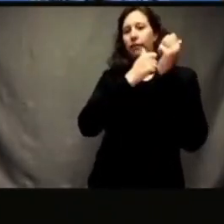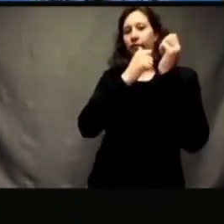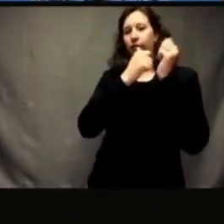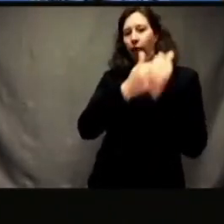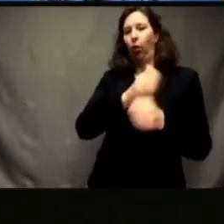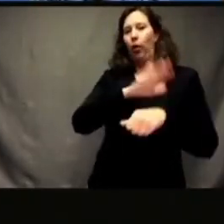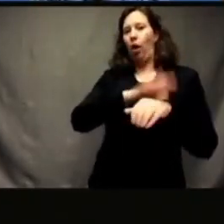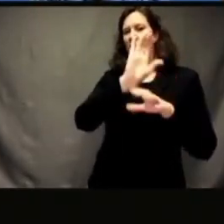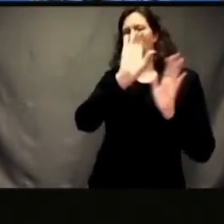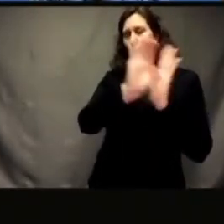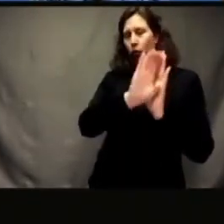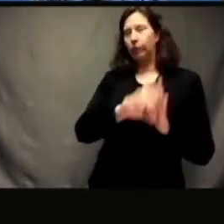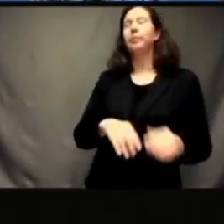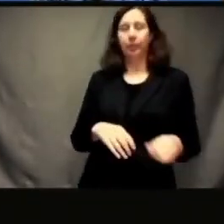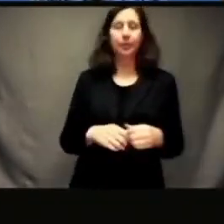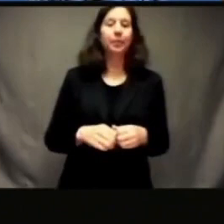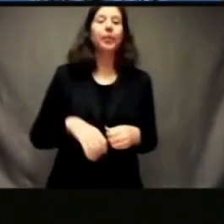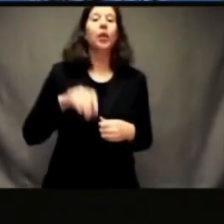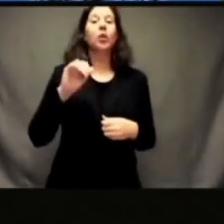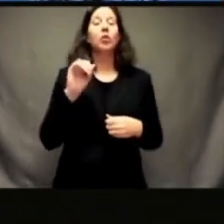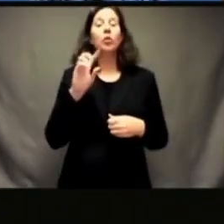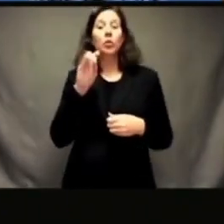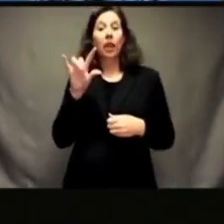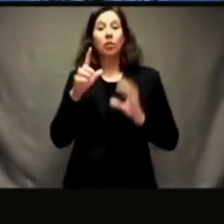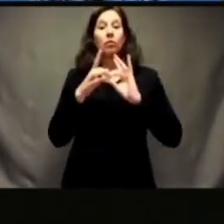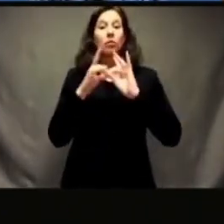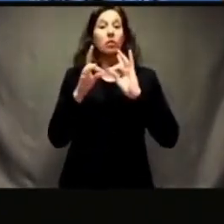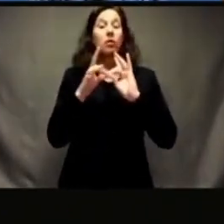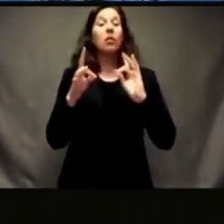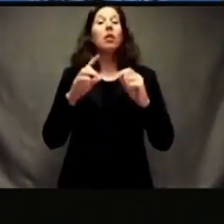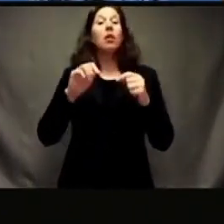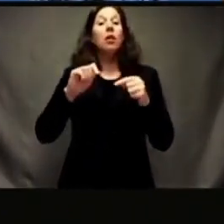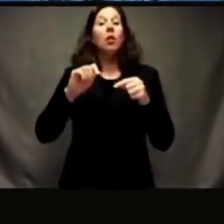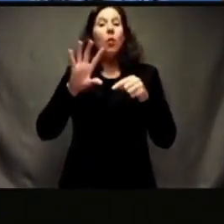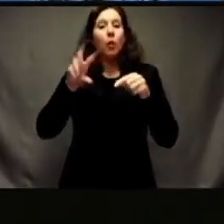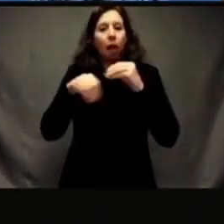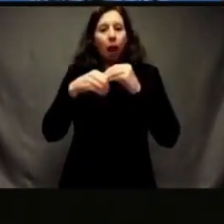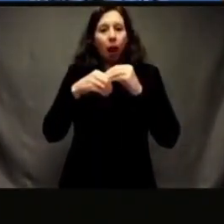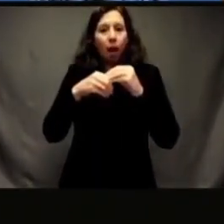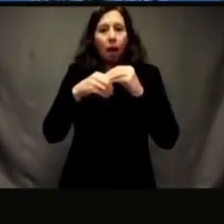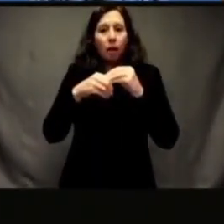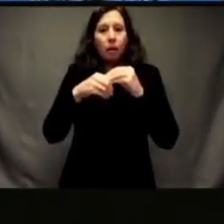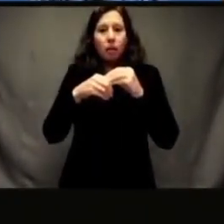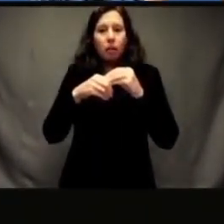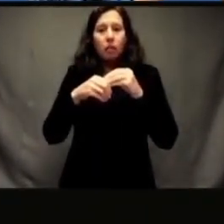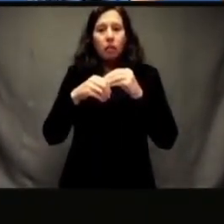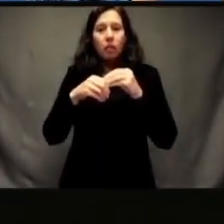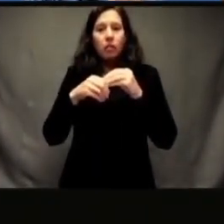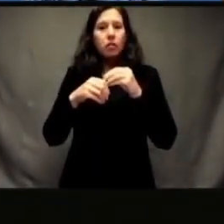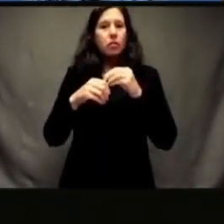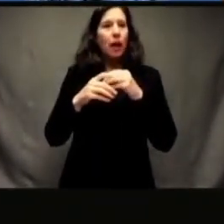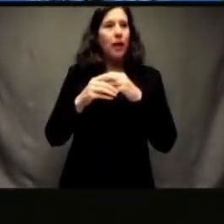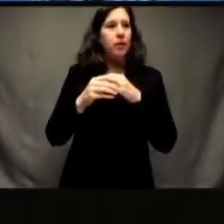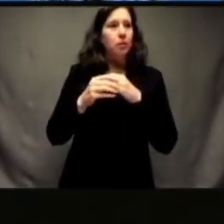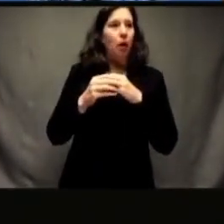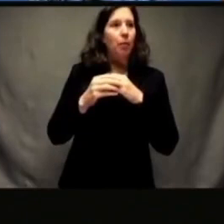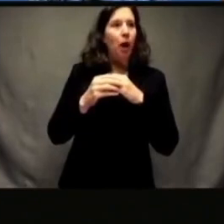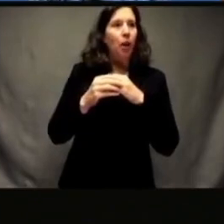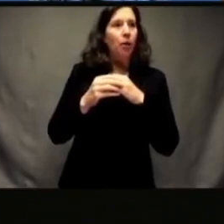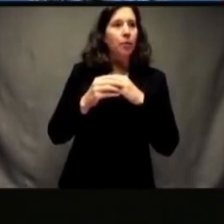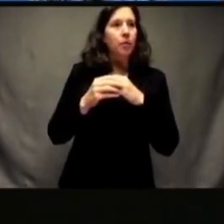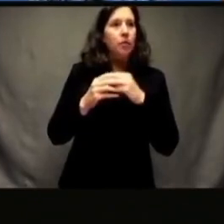do is to add some small buttons on the screen that we